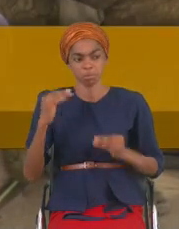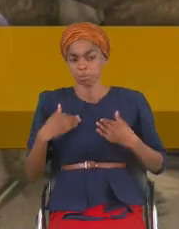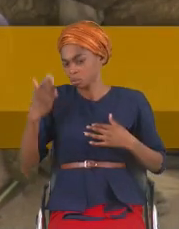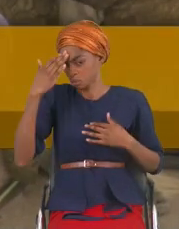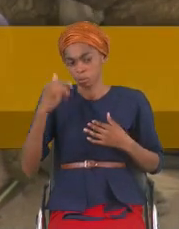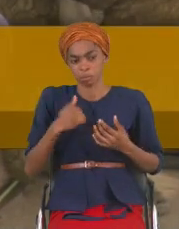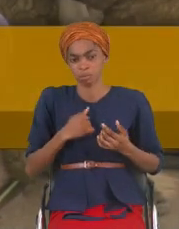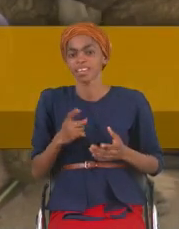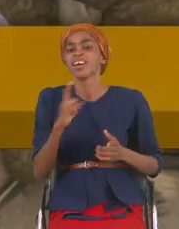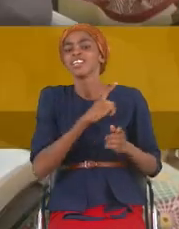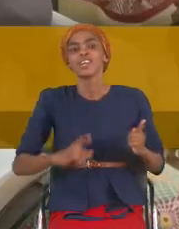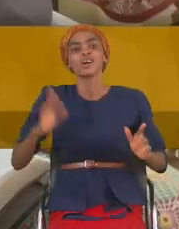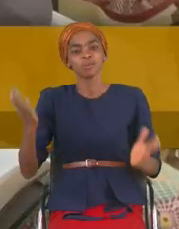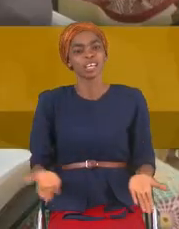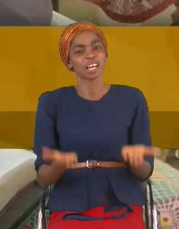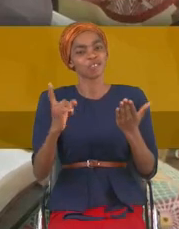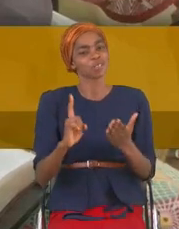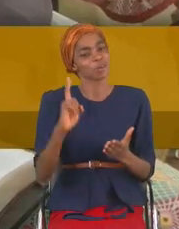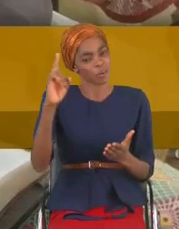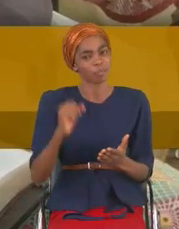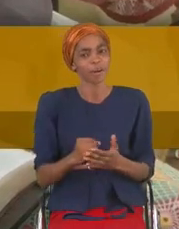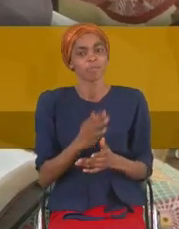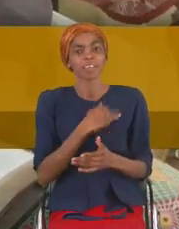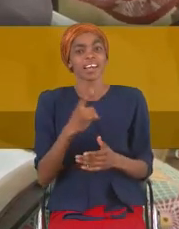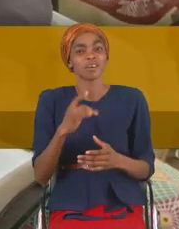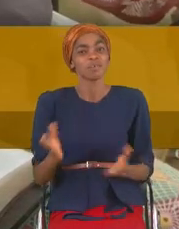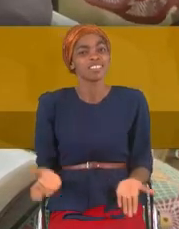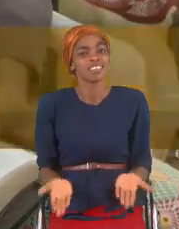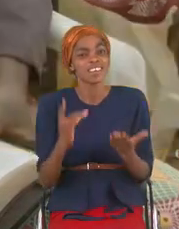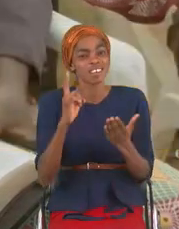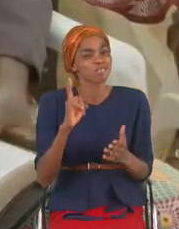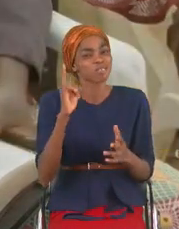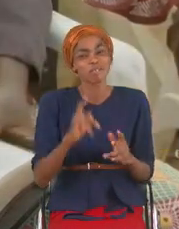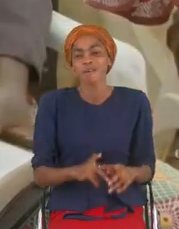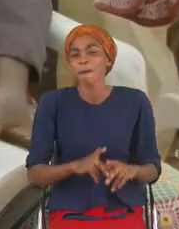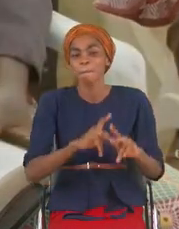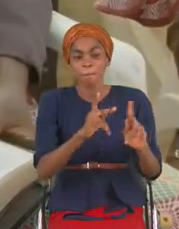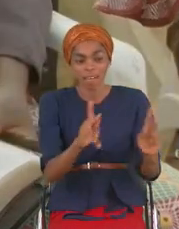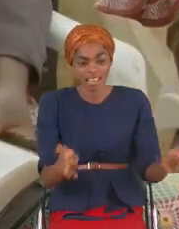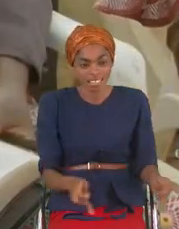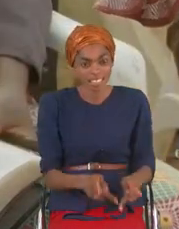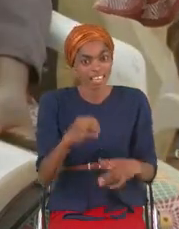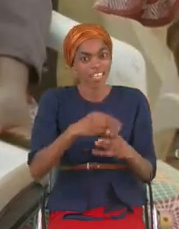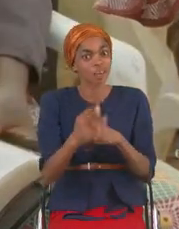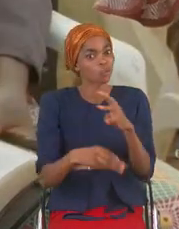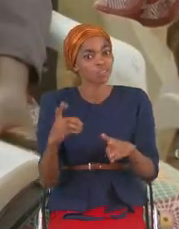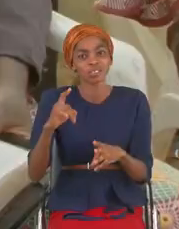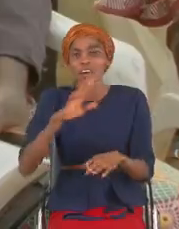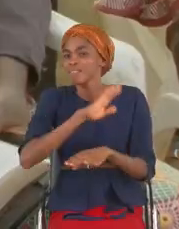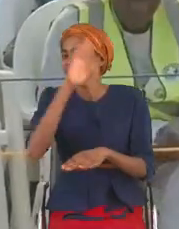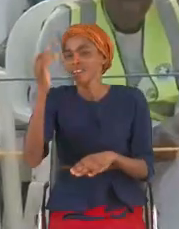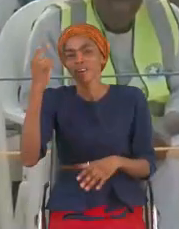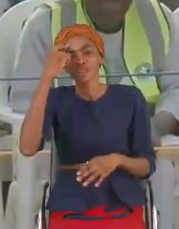Lord will lift you up. And he will take you places in the world you have never thought about